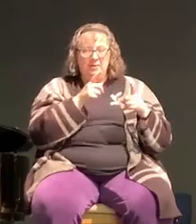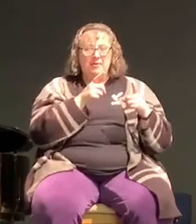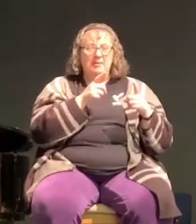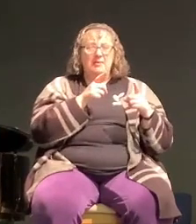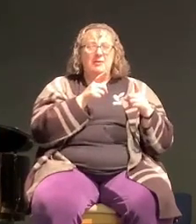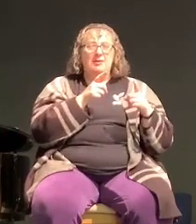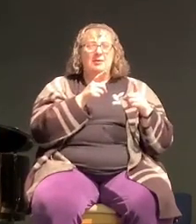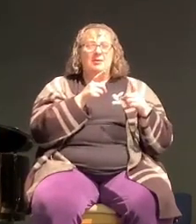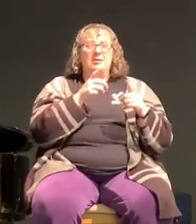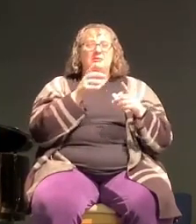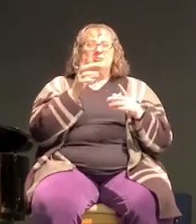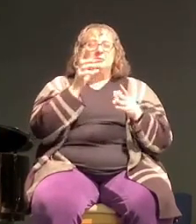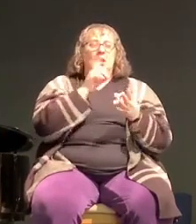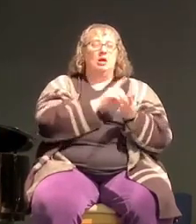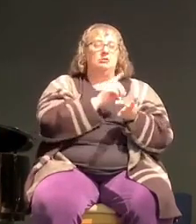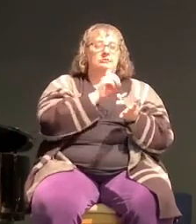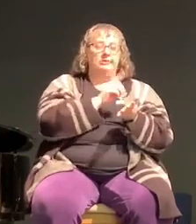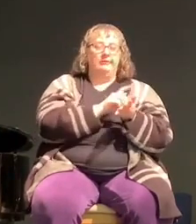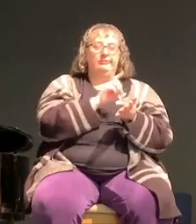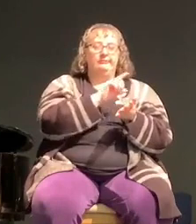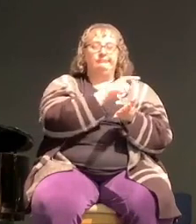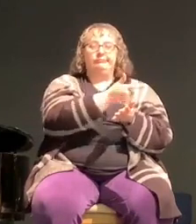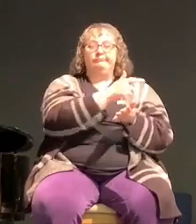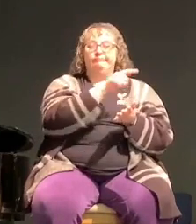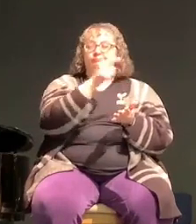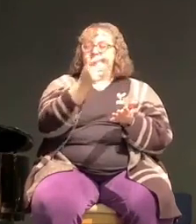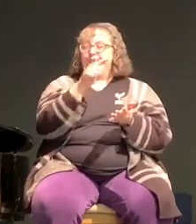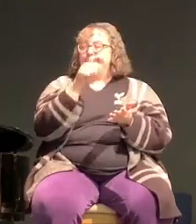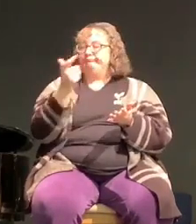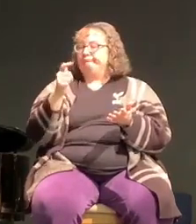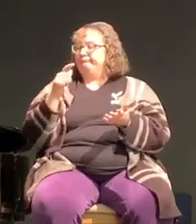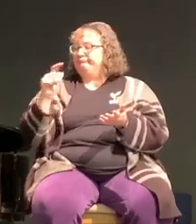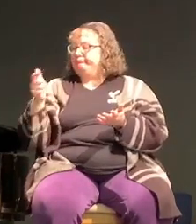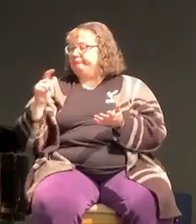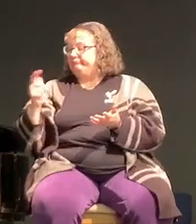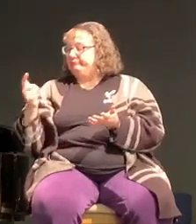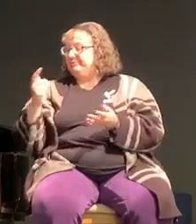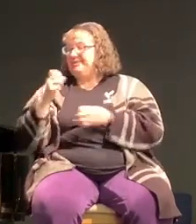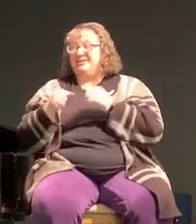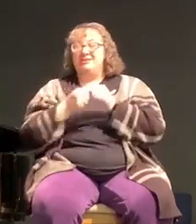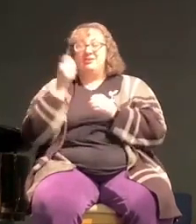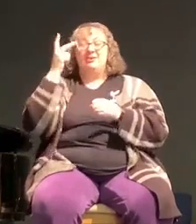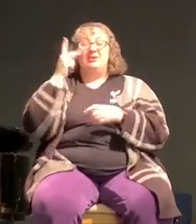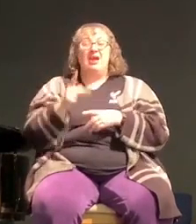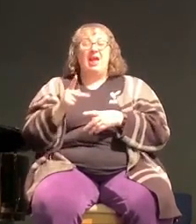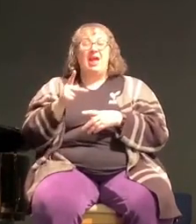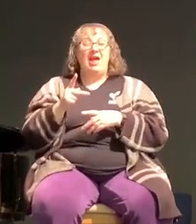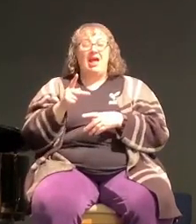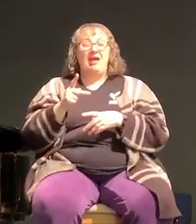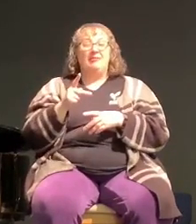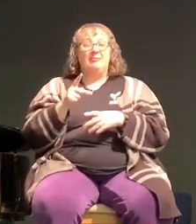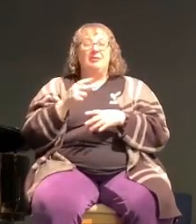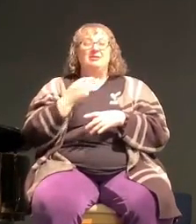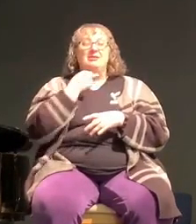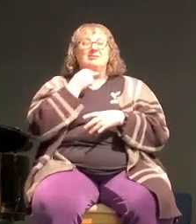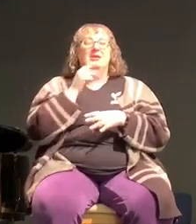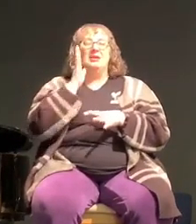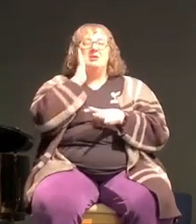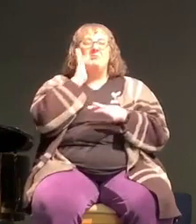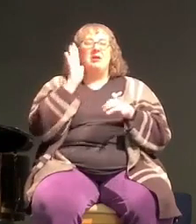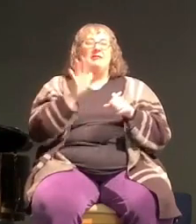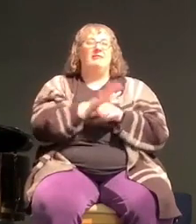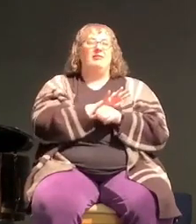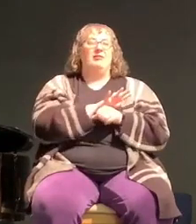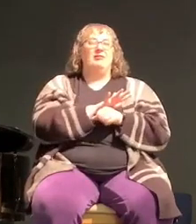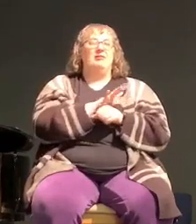tossed amongst doctor after doctor. And it wasn't until a year and a half of being confined to a bed completely